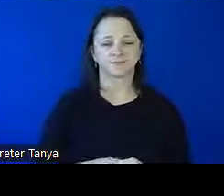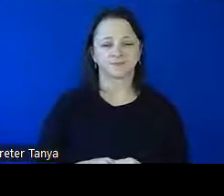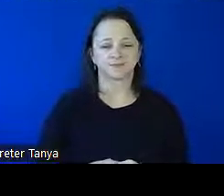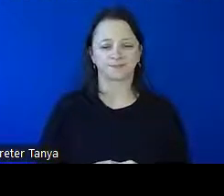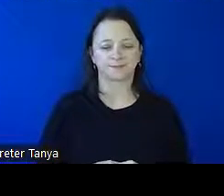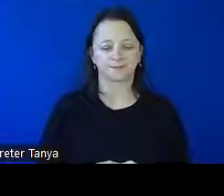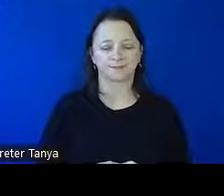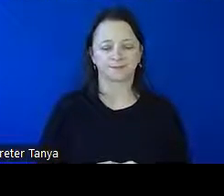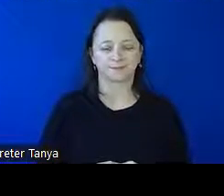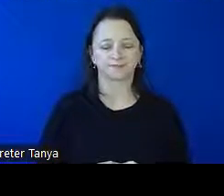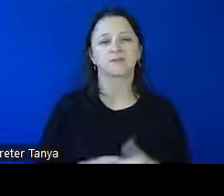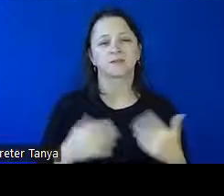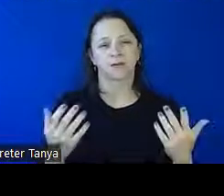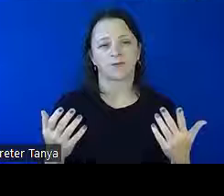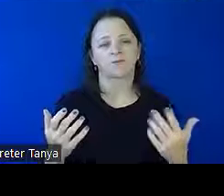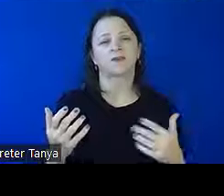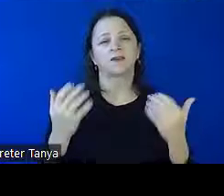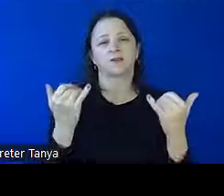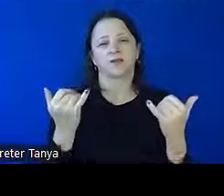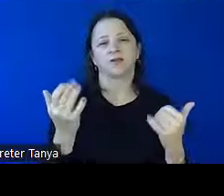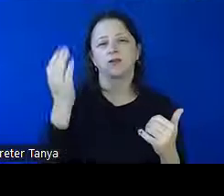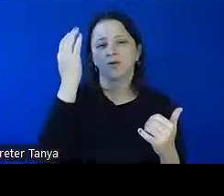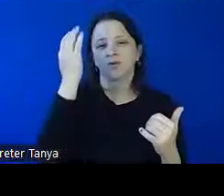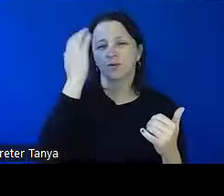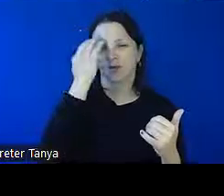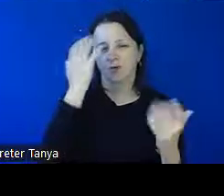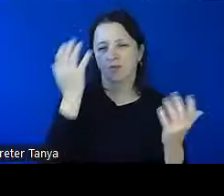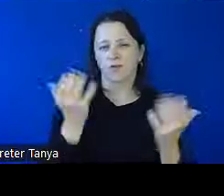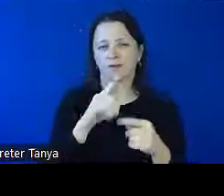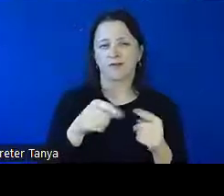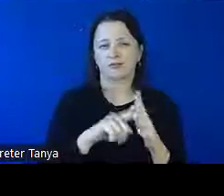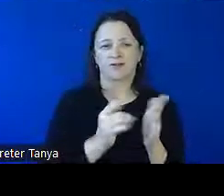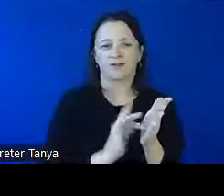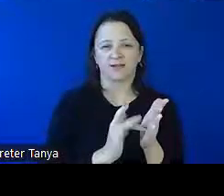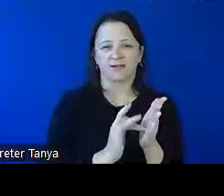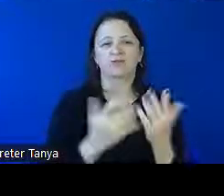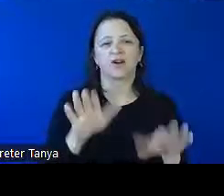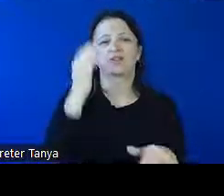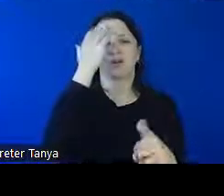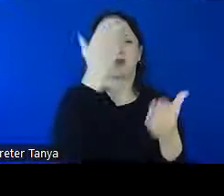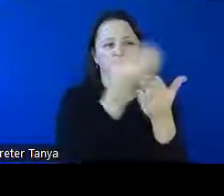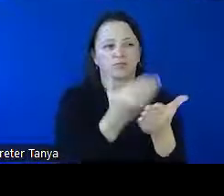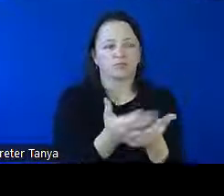So what do we know about starting ADHD medicine in kids with autism?